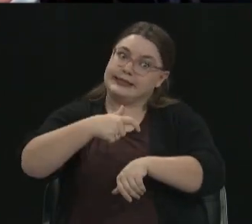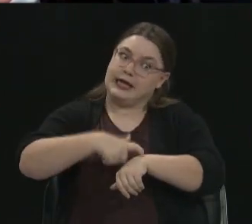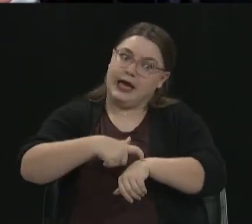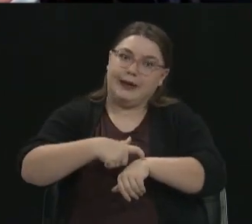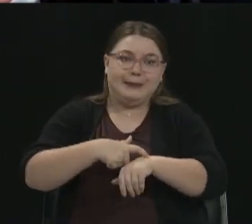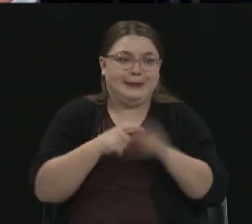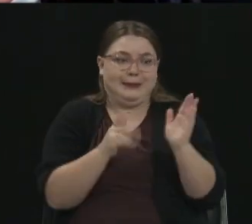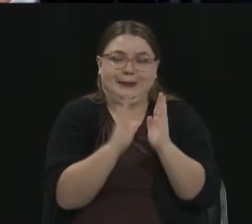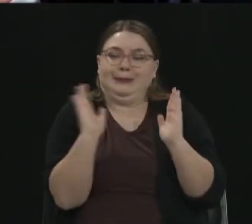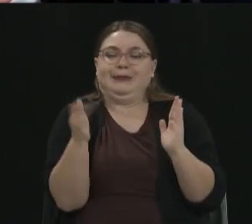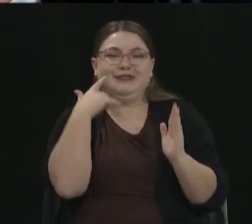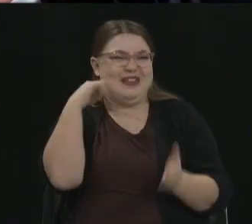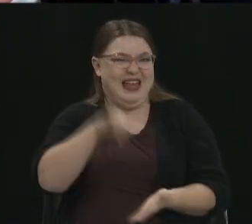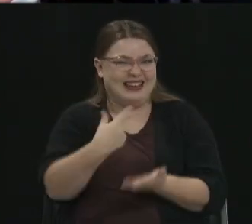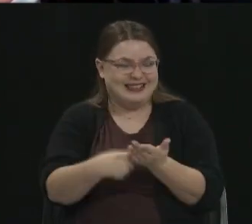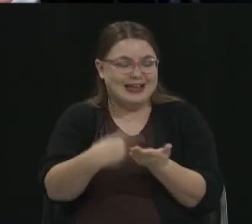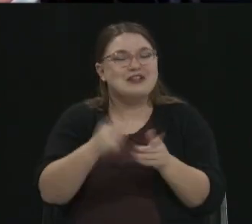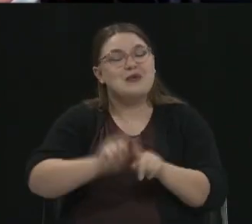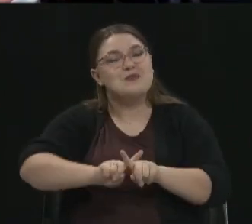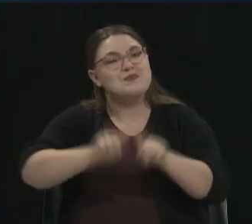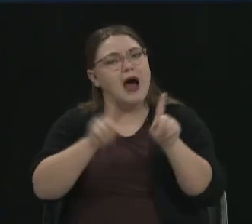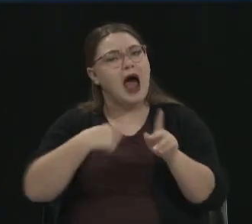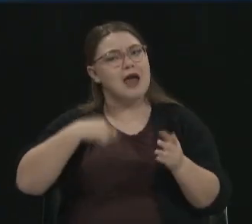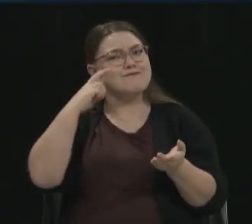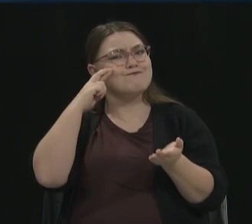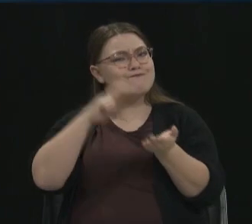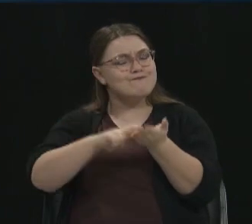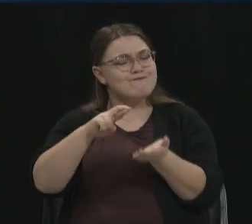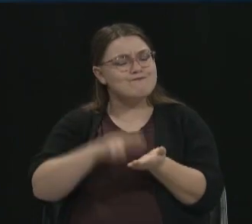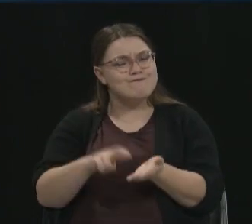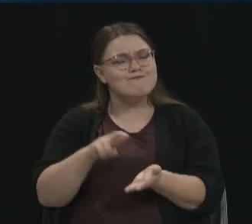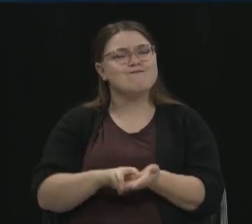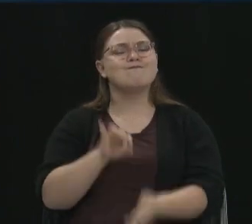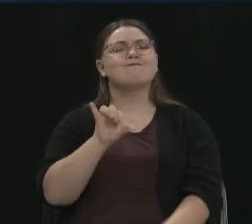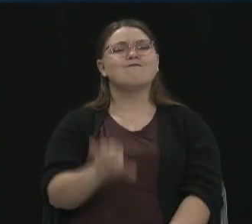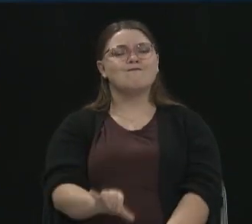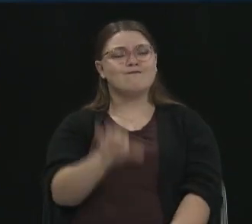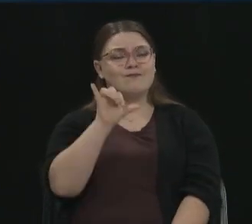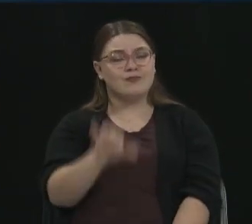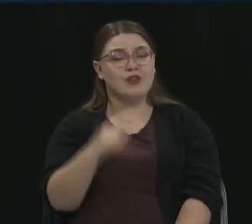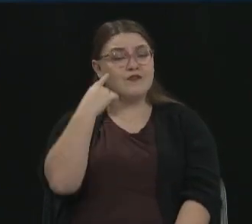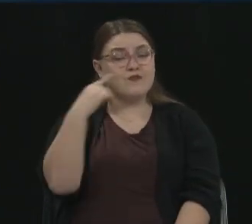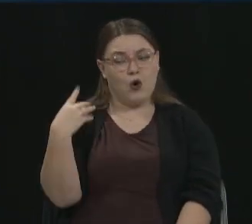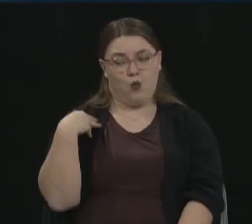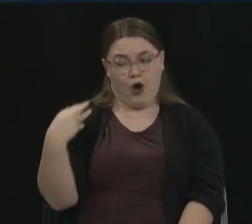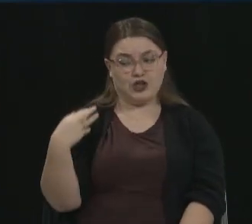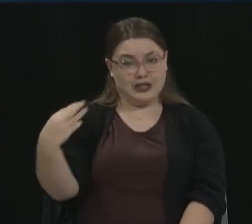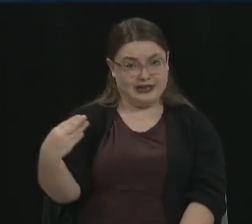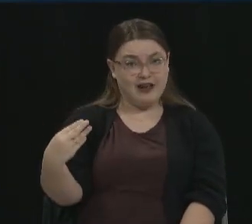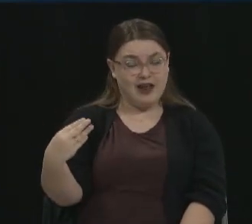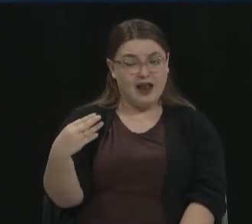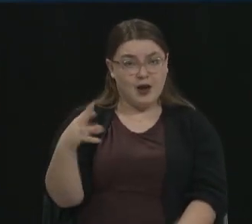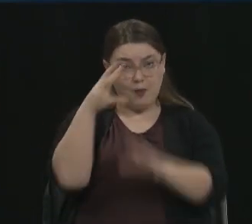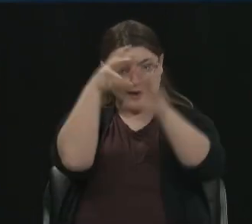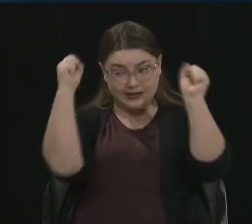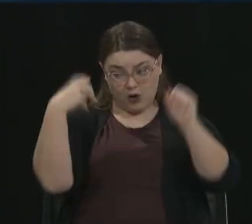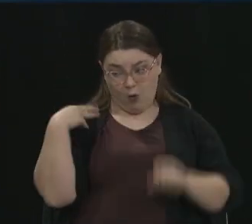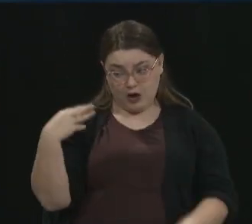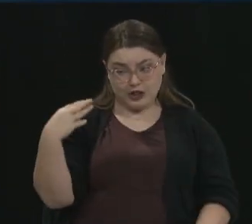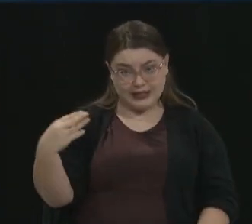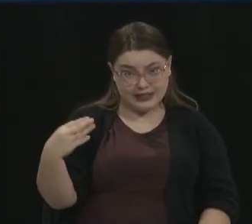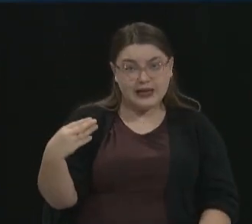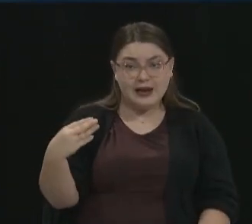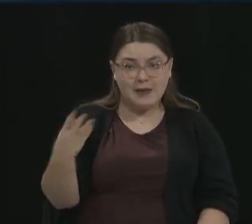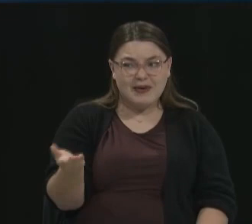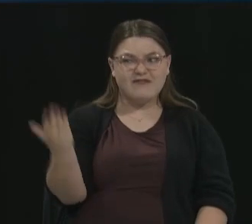all of that, but I did do a little research and I found out that, at least in George Washington's day, it would be embarrassing to ask